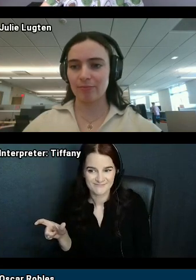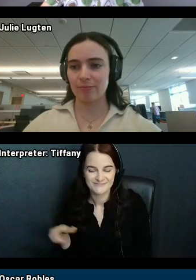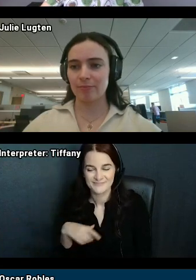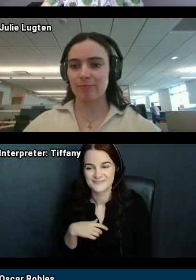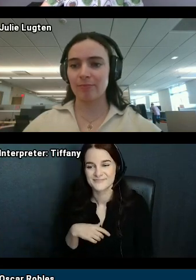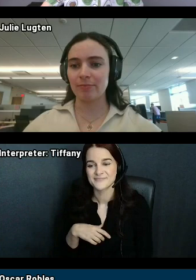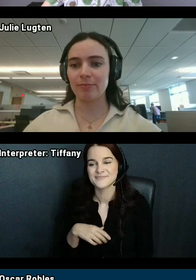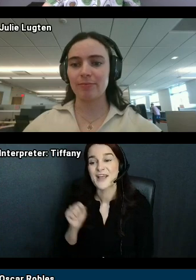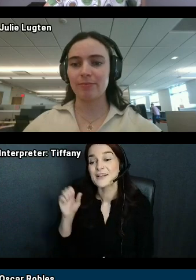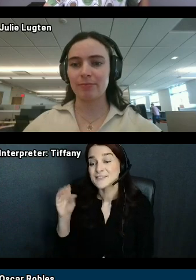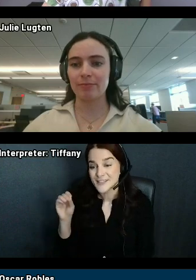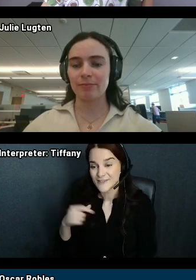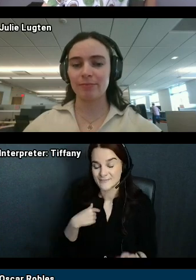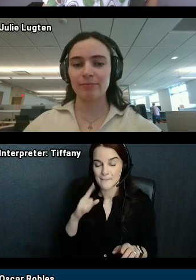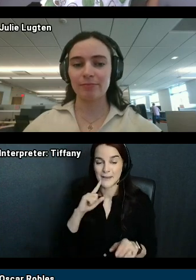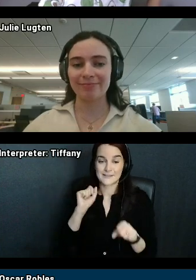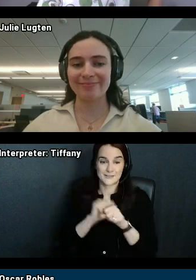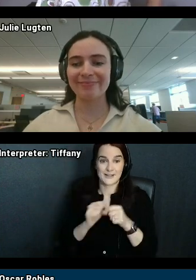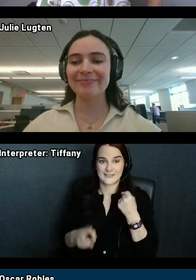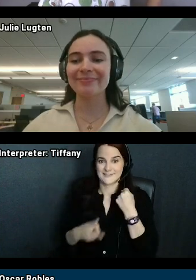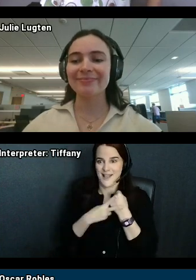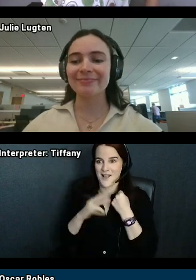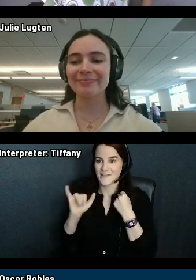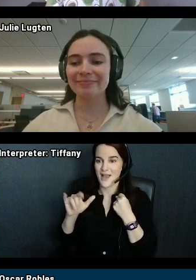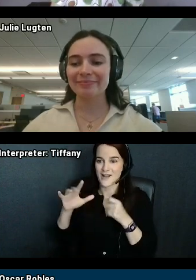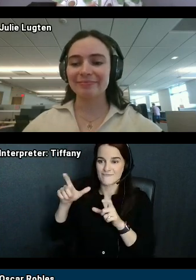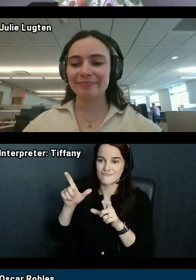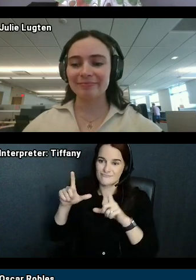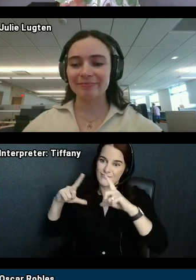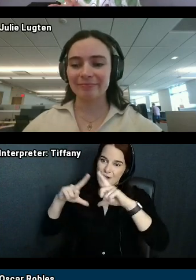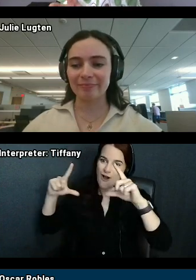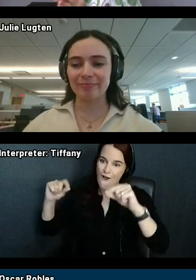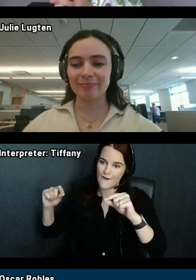So I'm not actually going to save this card.